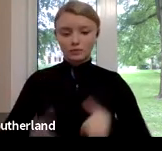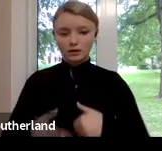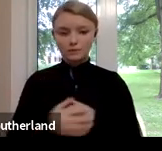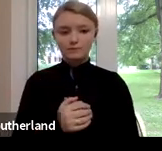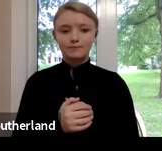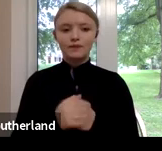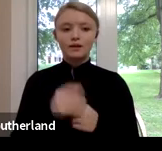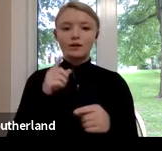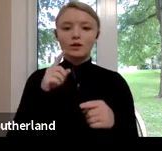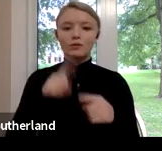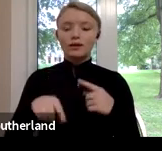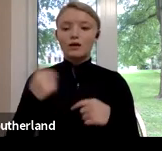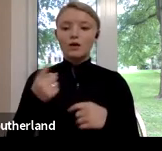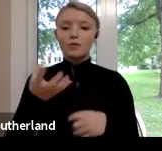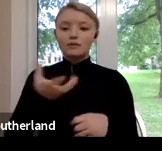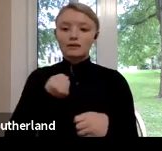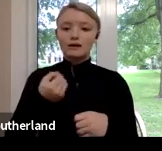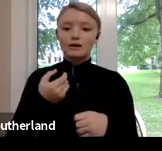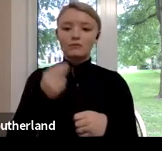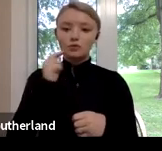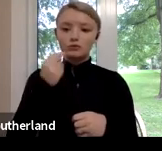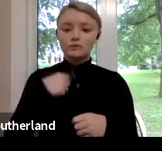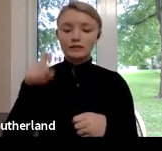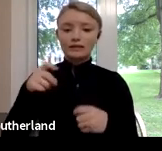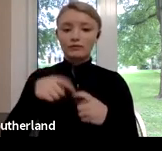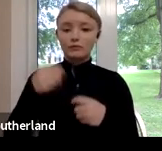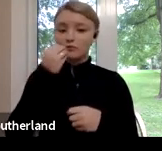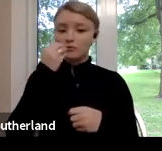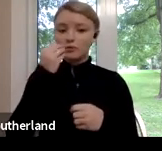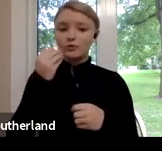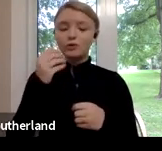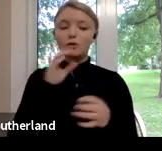need from our food. So it's important that